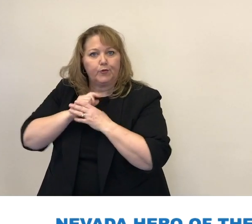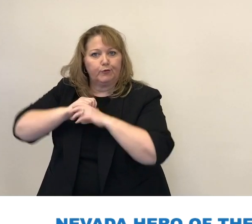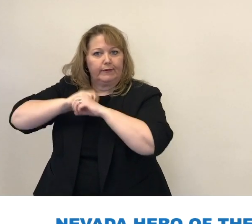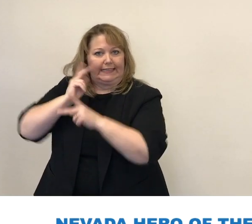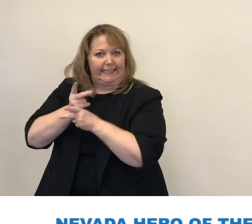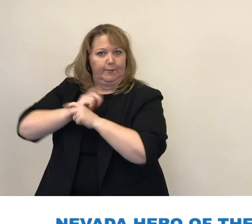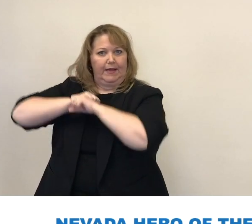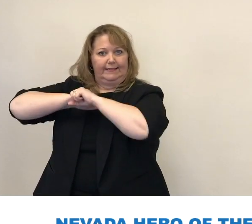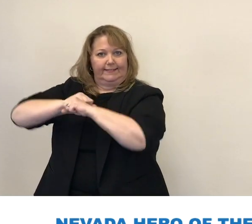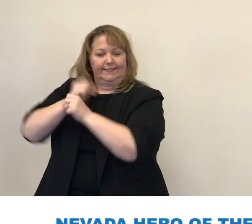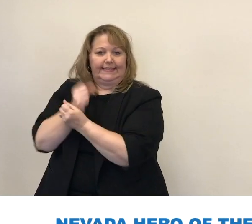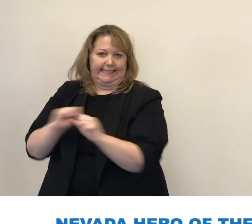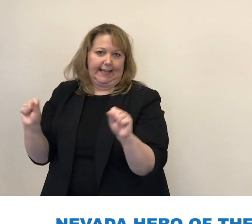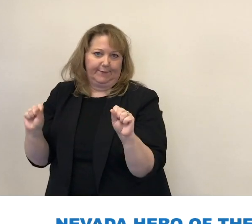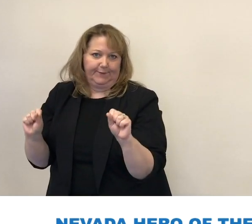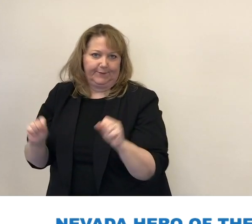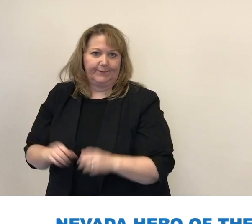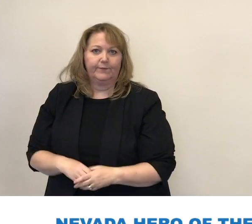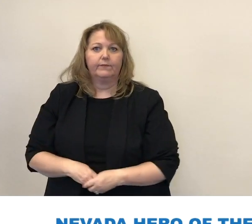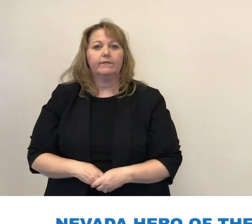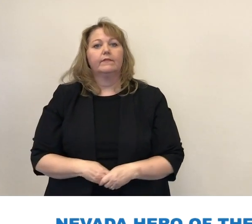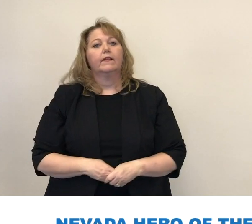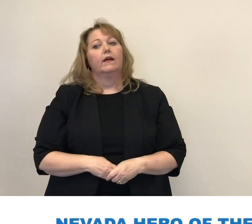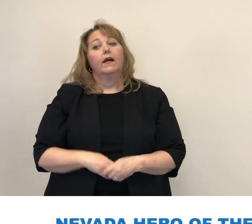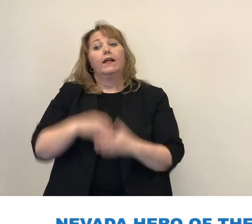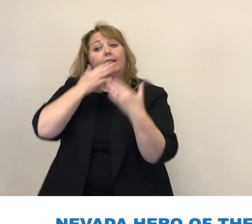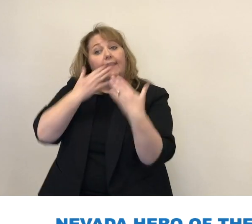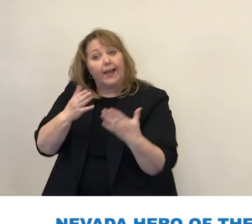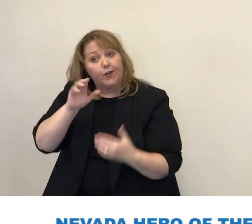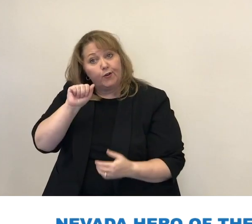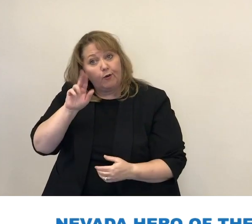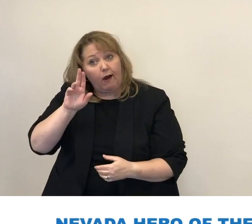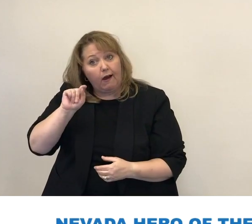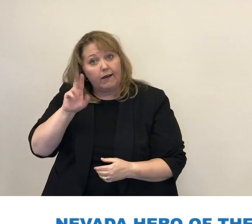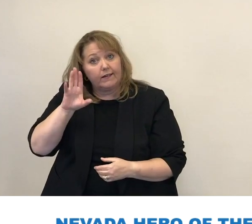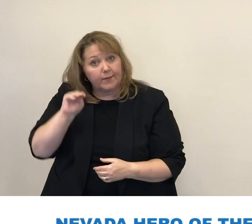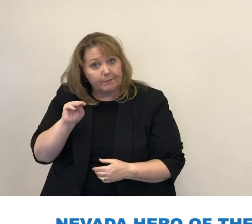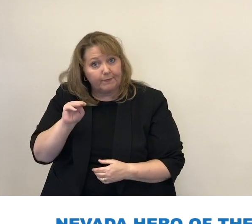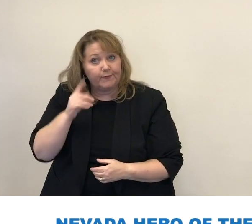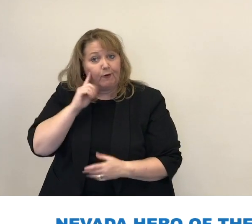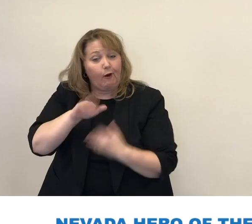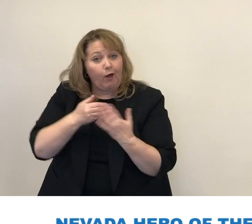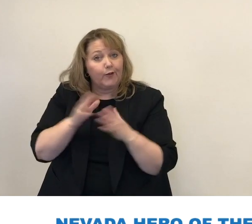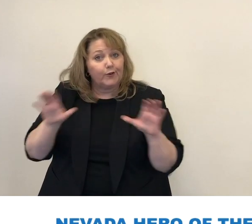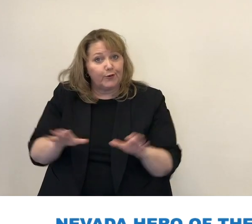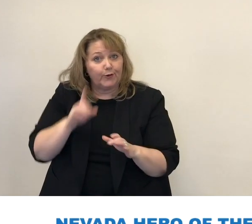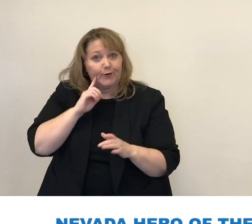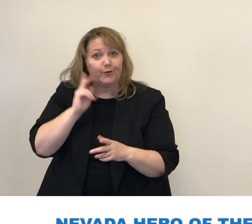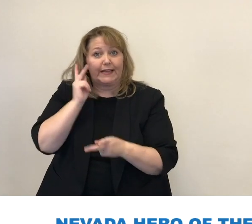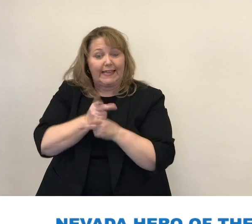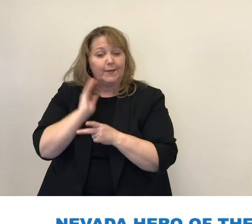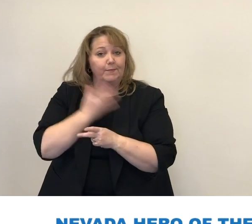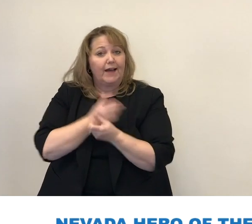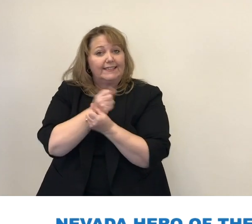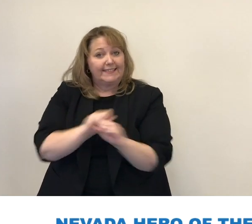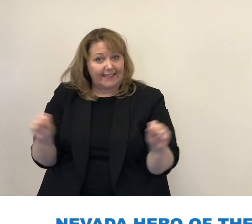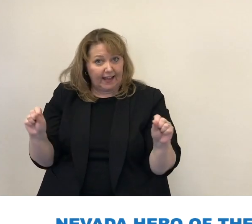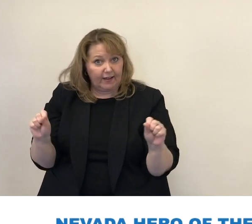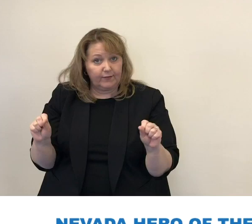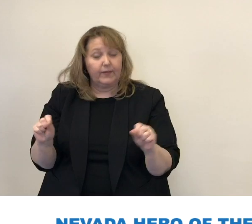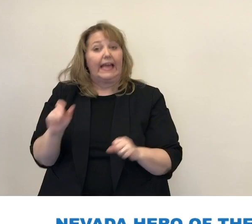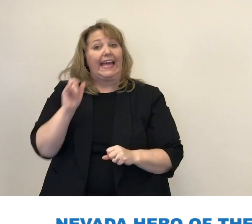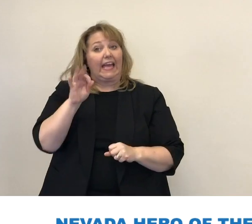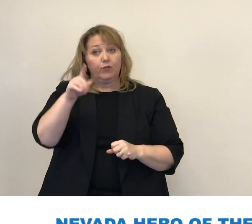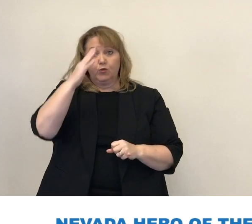looking out for our state's tribal members. Again, if any of you know of a fellow Nevadan to nominate, please email